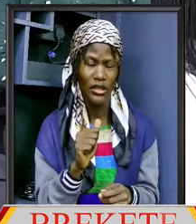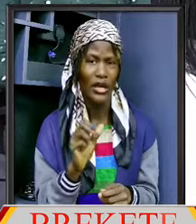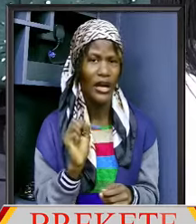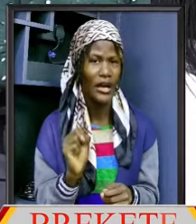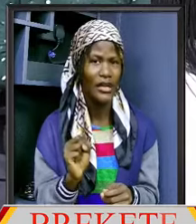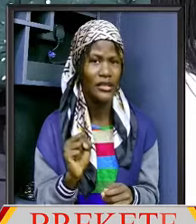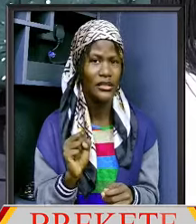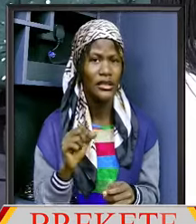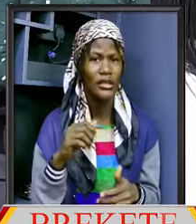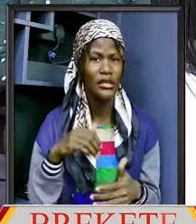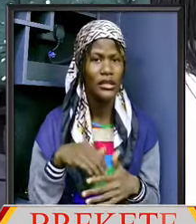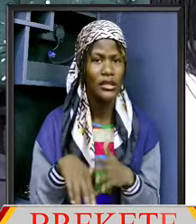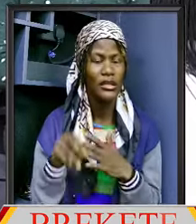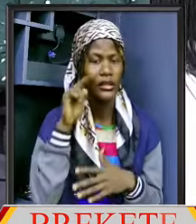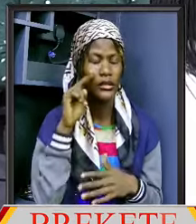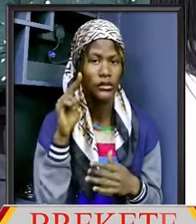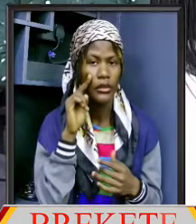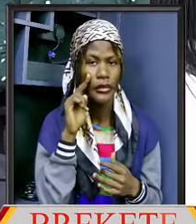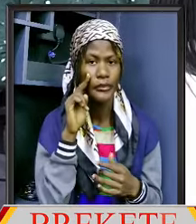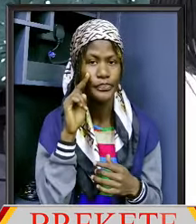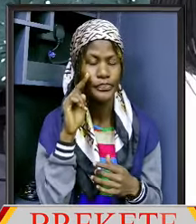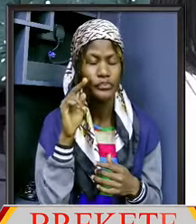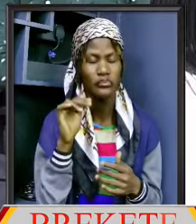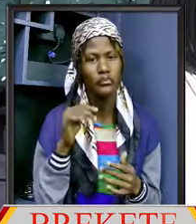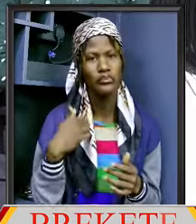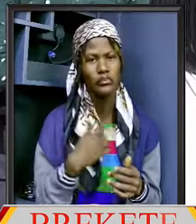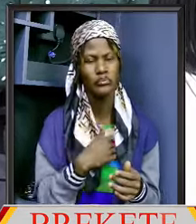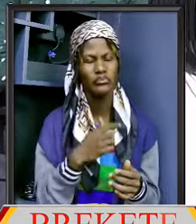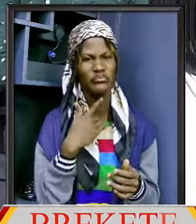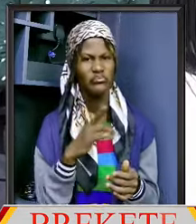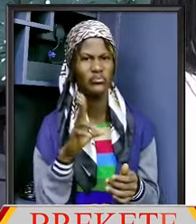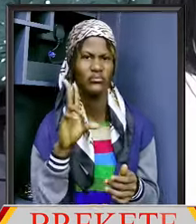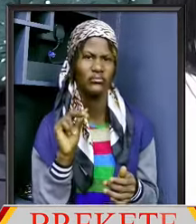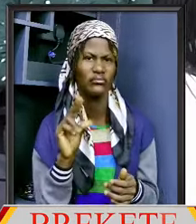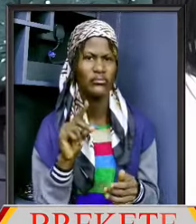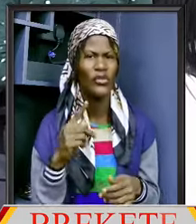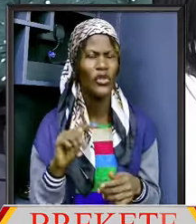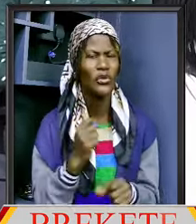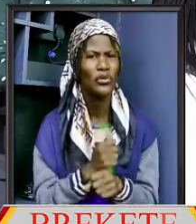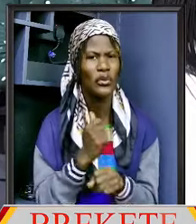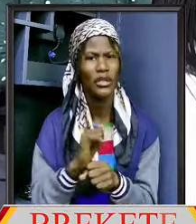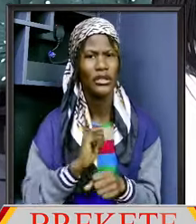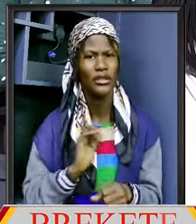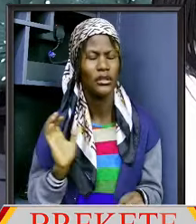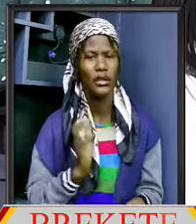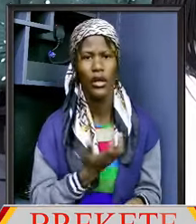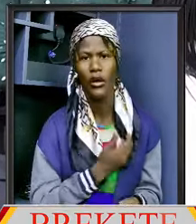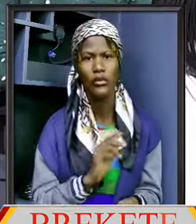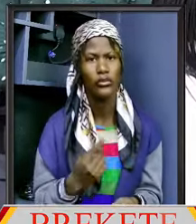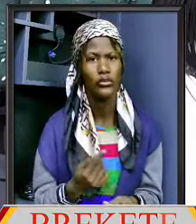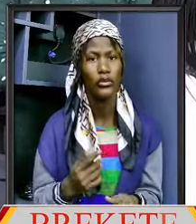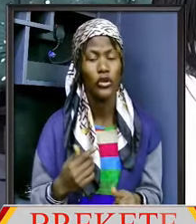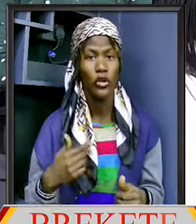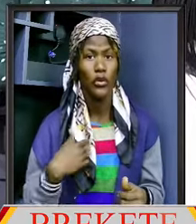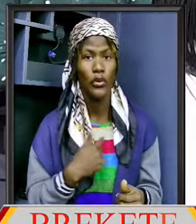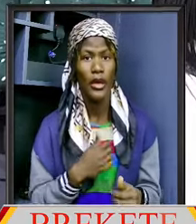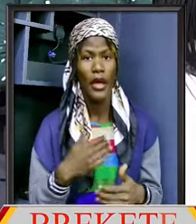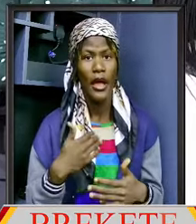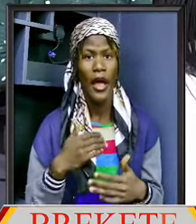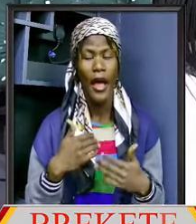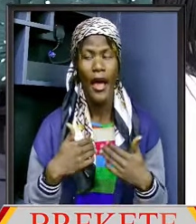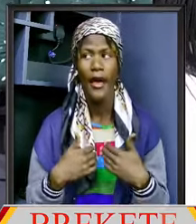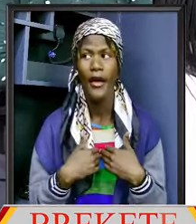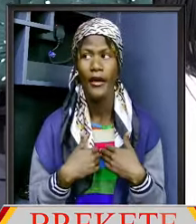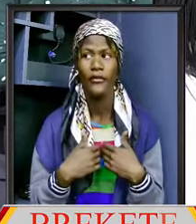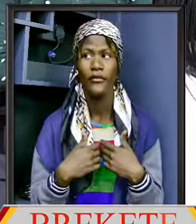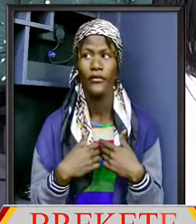Niger, Nigeria, now we will say, no, this work now our own. We get responsibility, we go